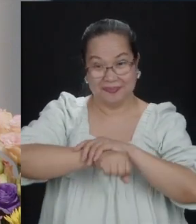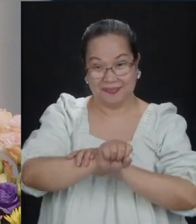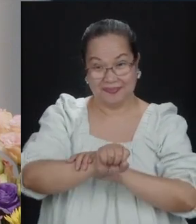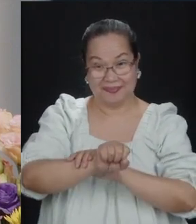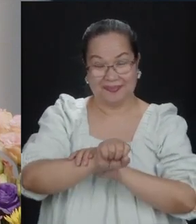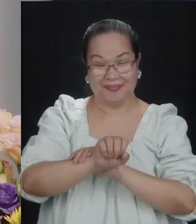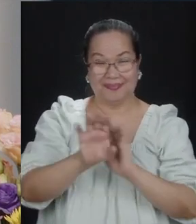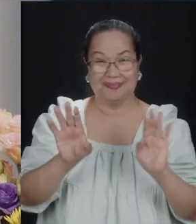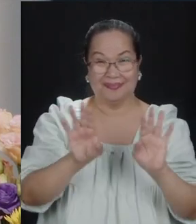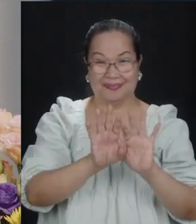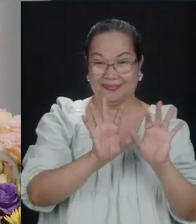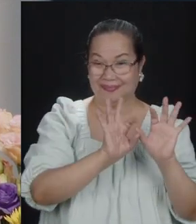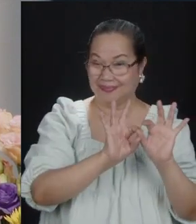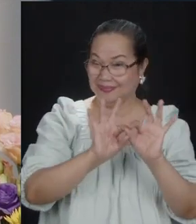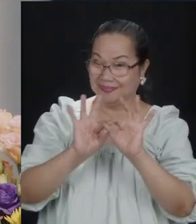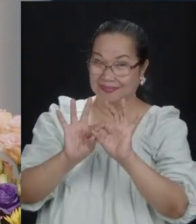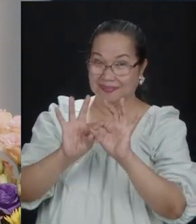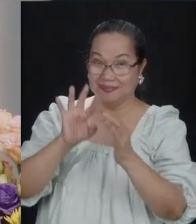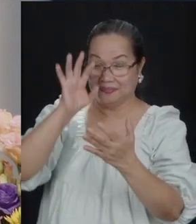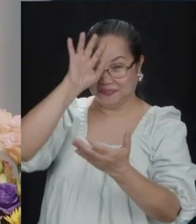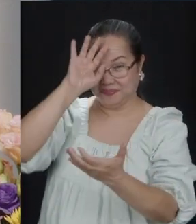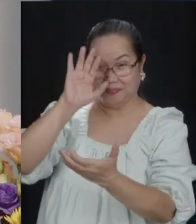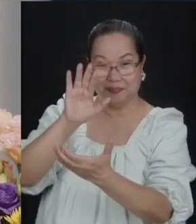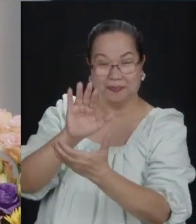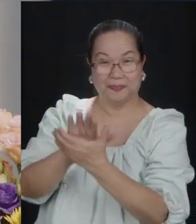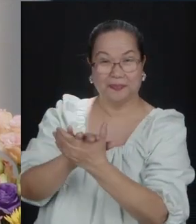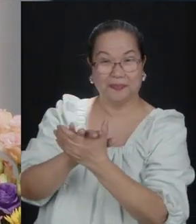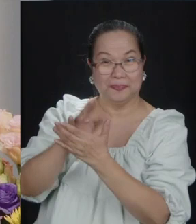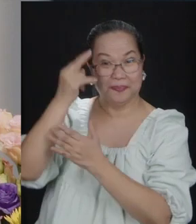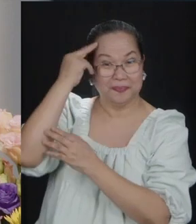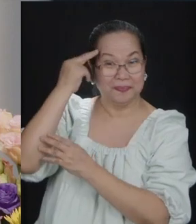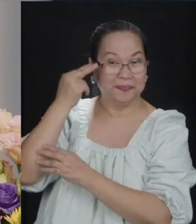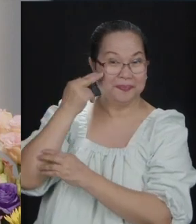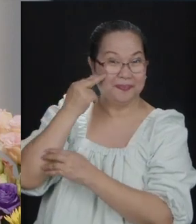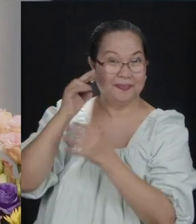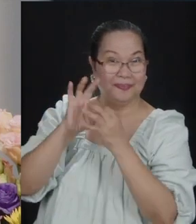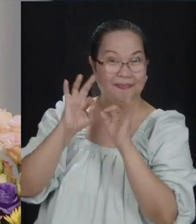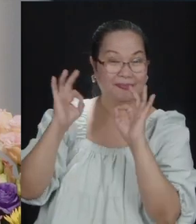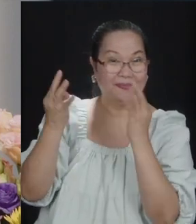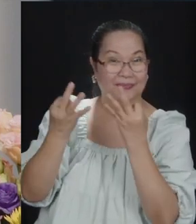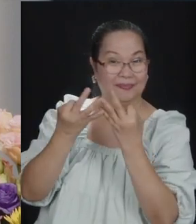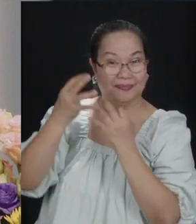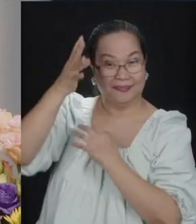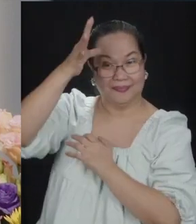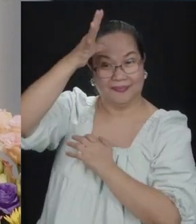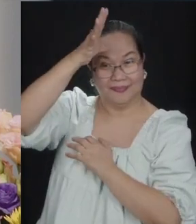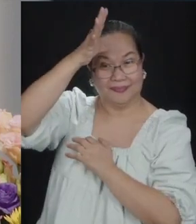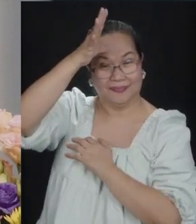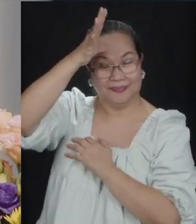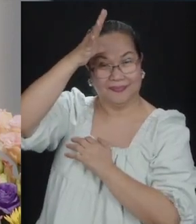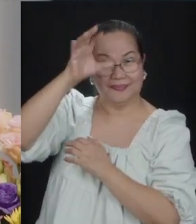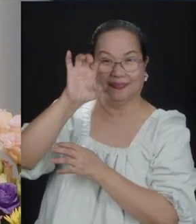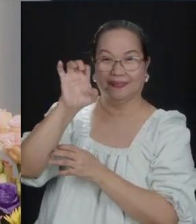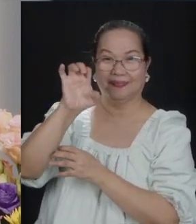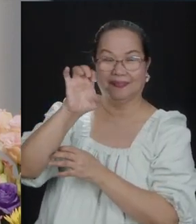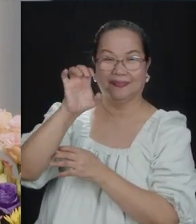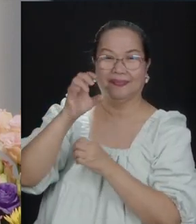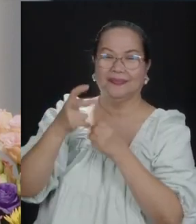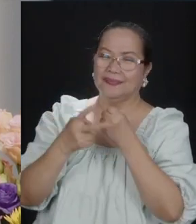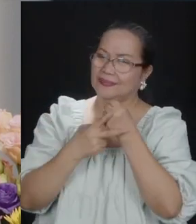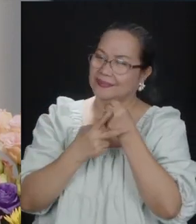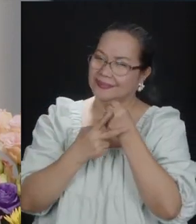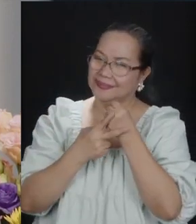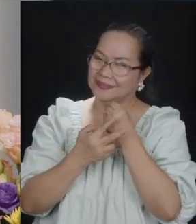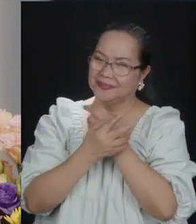was closely linked to a husband or to the head of the household, their father, Elkanah treasured her. He did